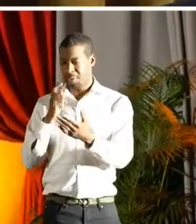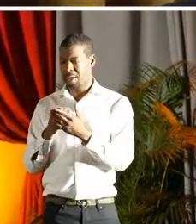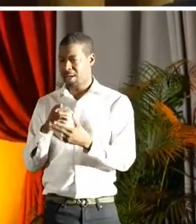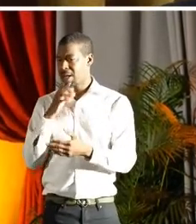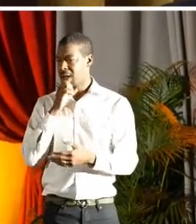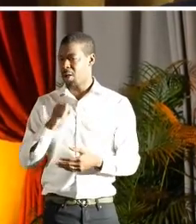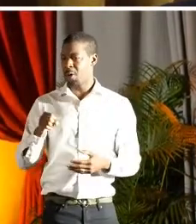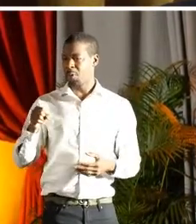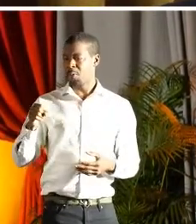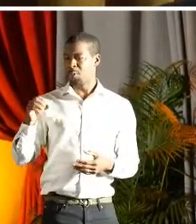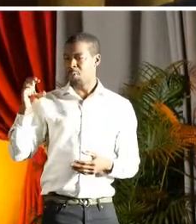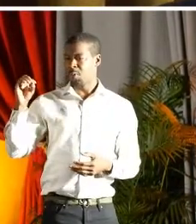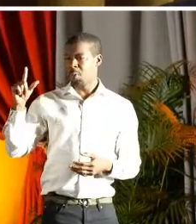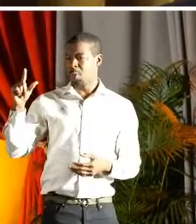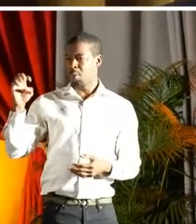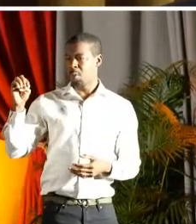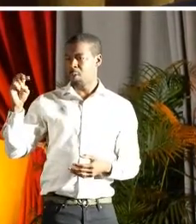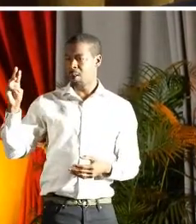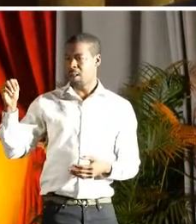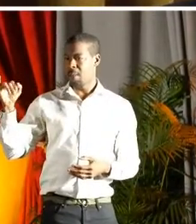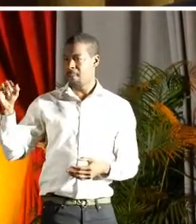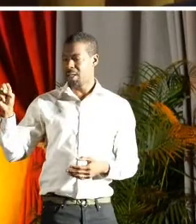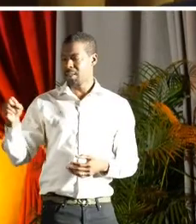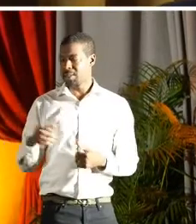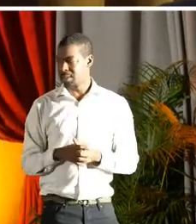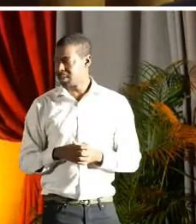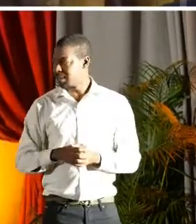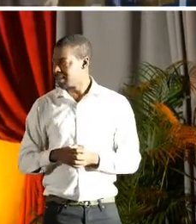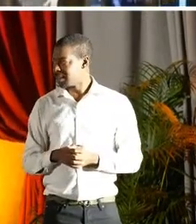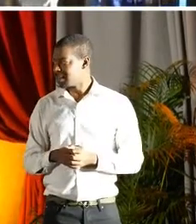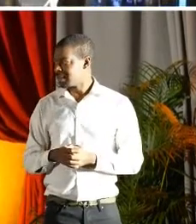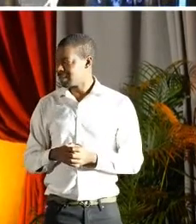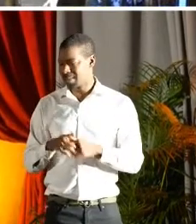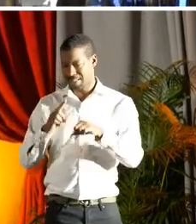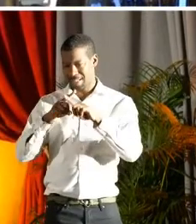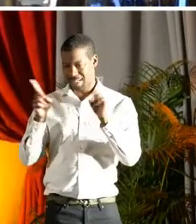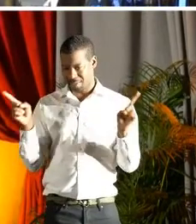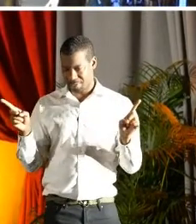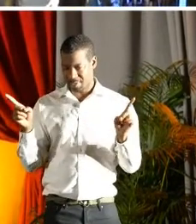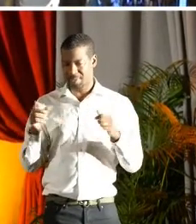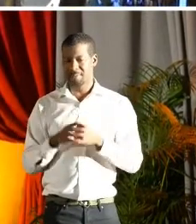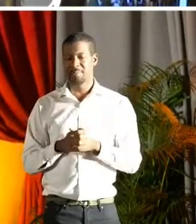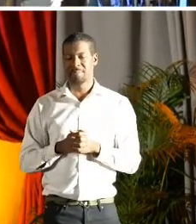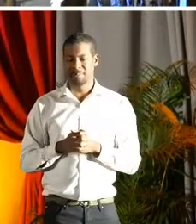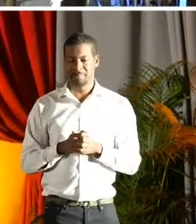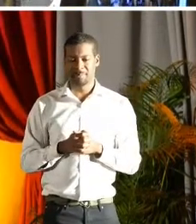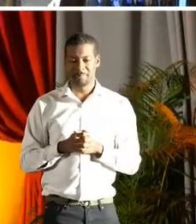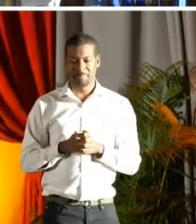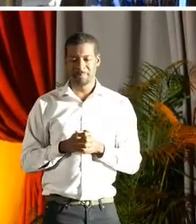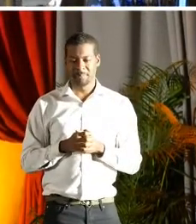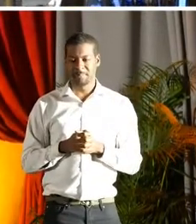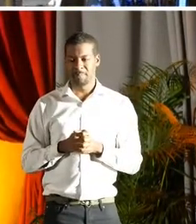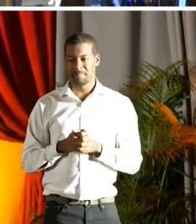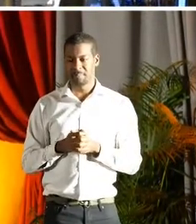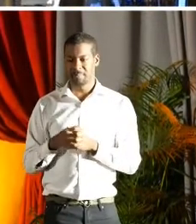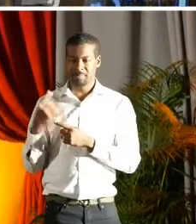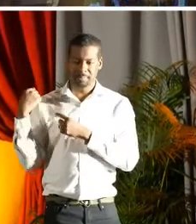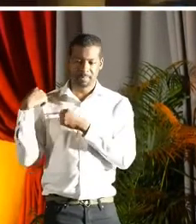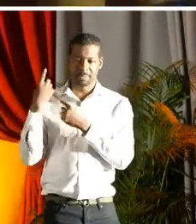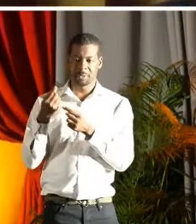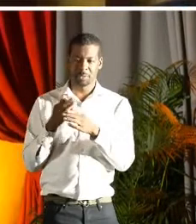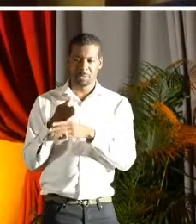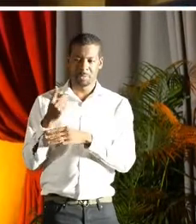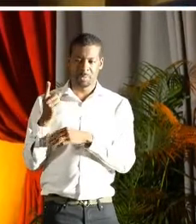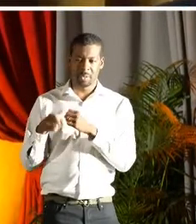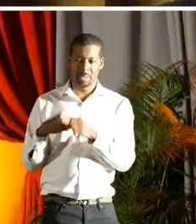All right. But from Thank University, you for that clarification, that important clarification. University of Mississippi. Yes, over the last